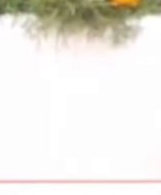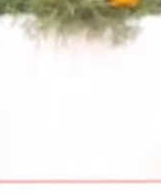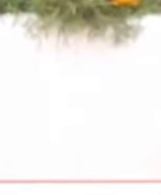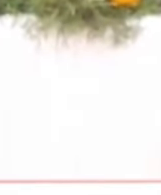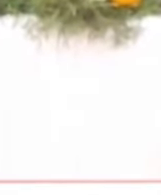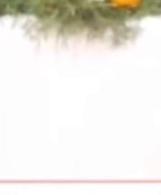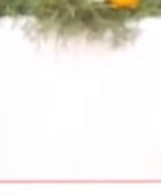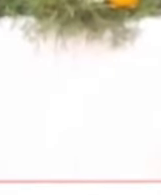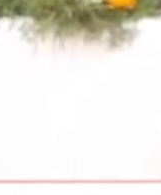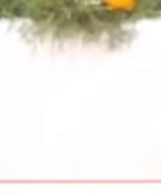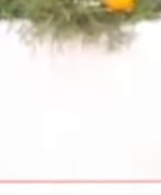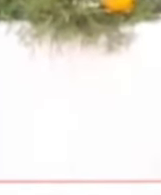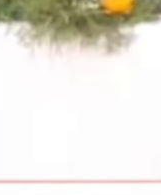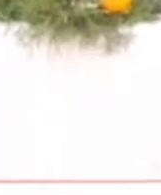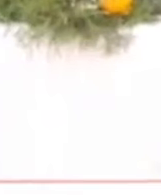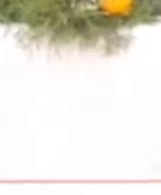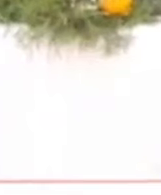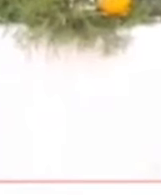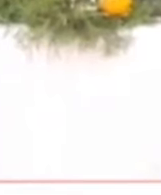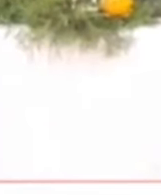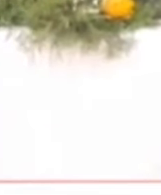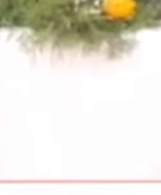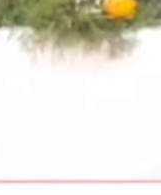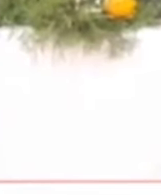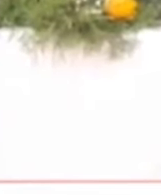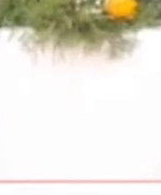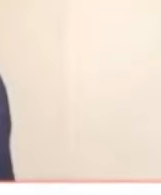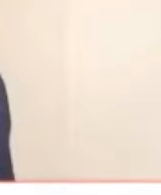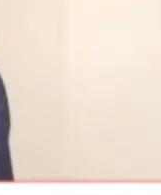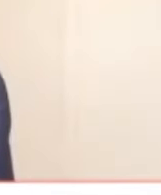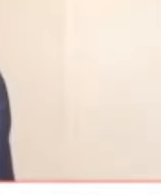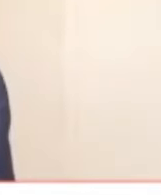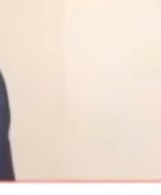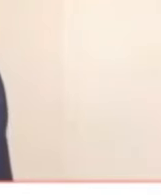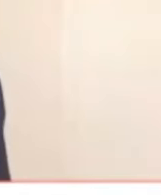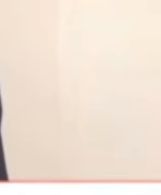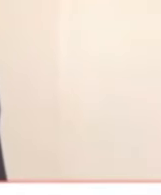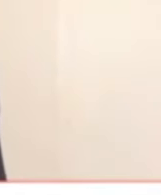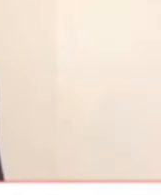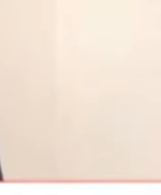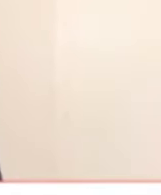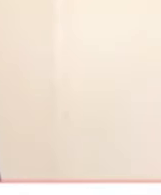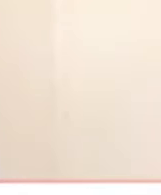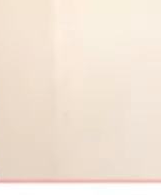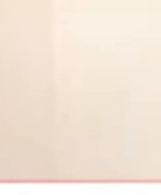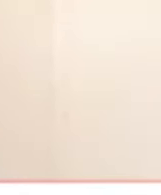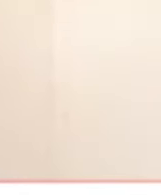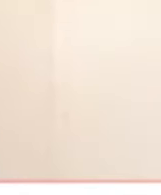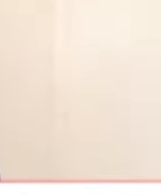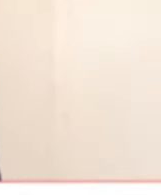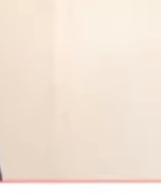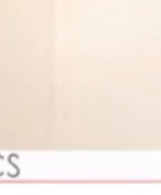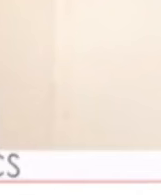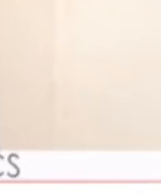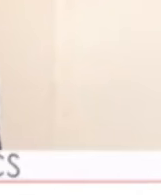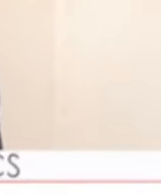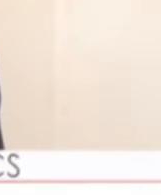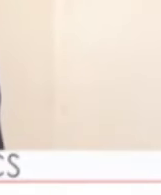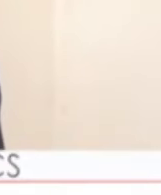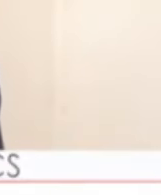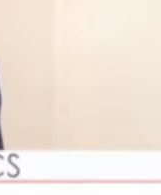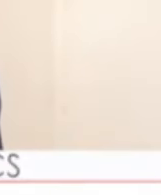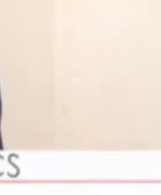association. Mulimu gwa amanyi nnyo, gwetaaga okukola n'amanyi okulaba nti guno mwaka guno gwe